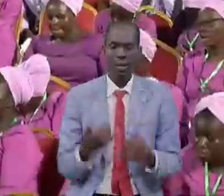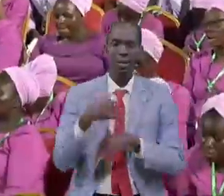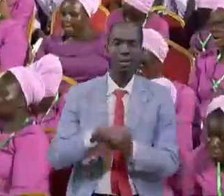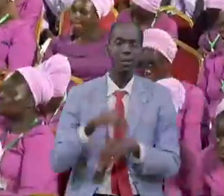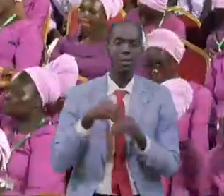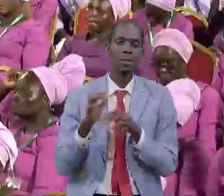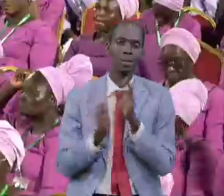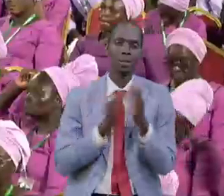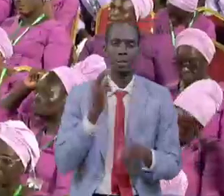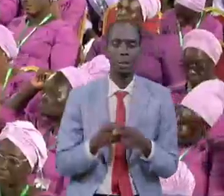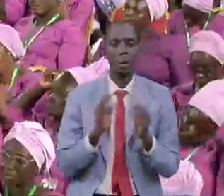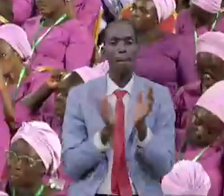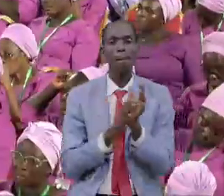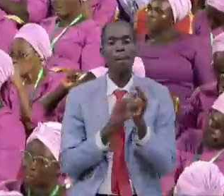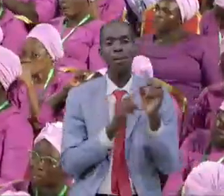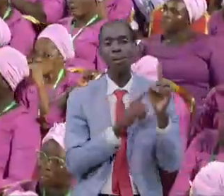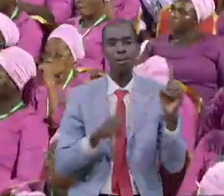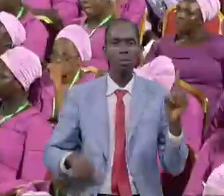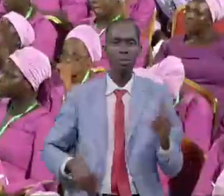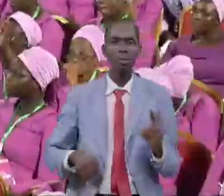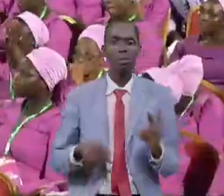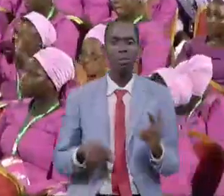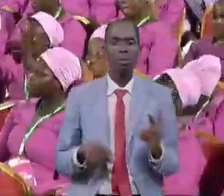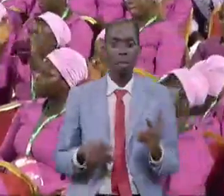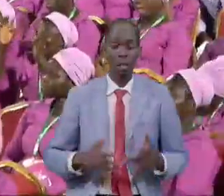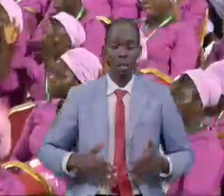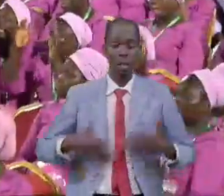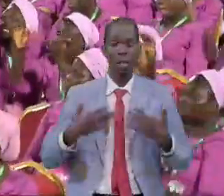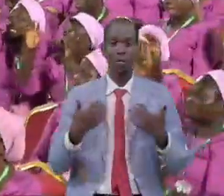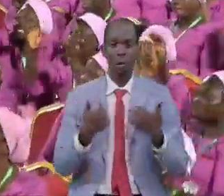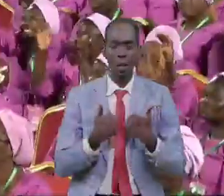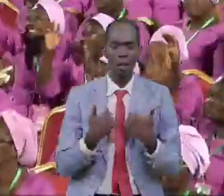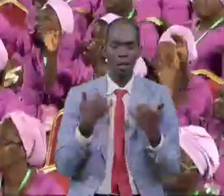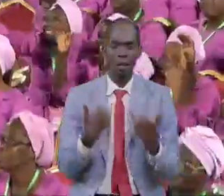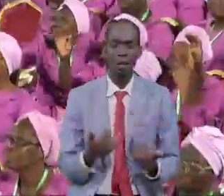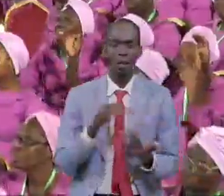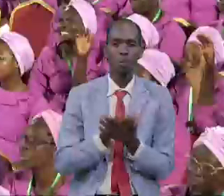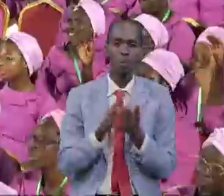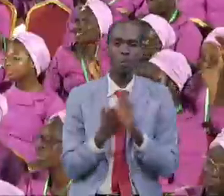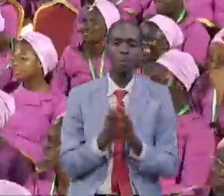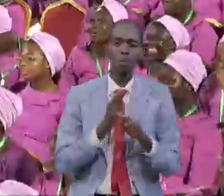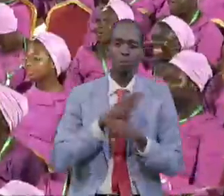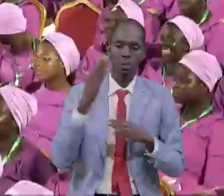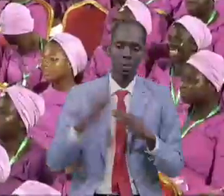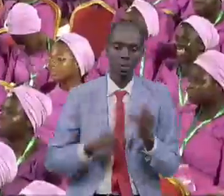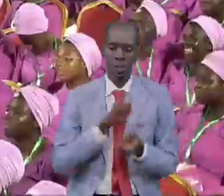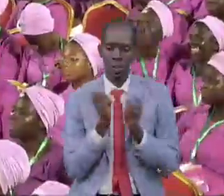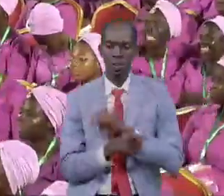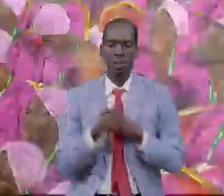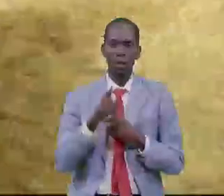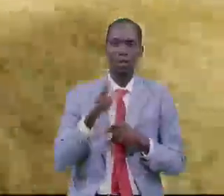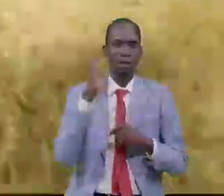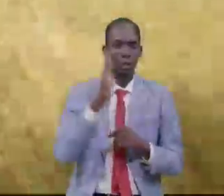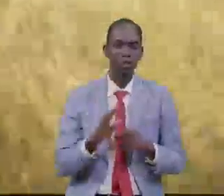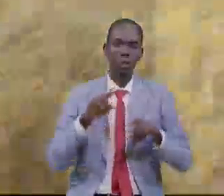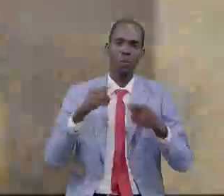Praise the Lord, life has now become totally changed. You're going to be on a new level tonight.